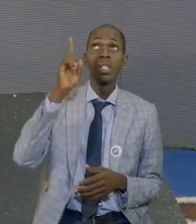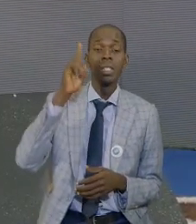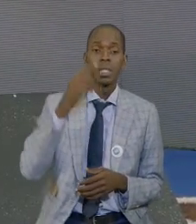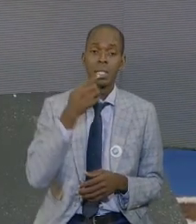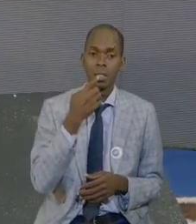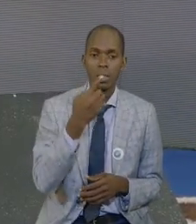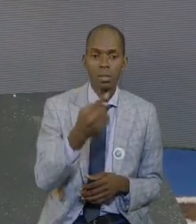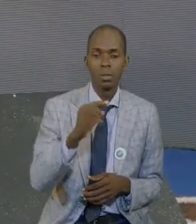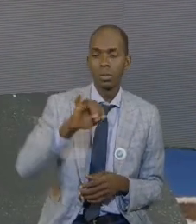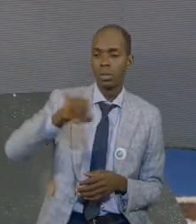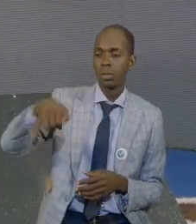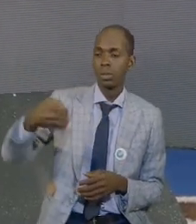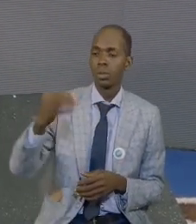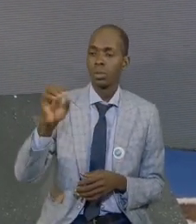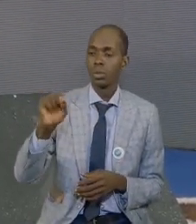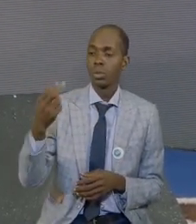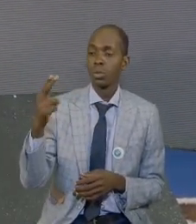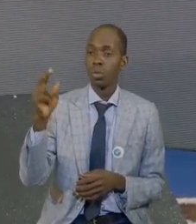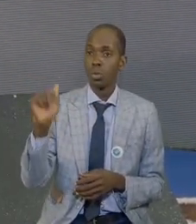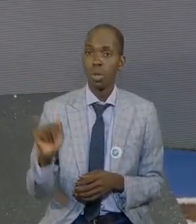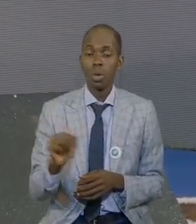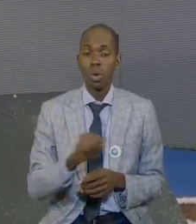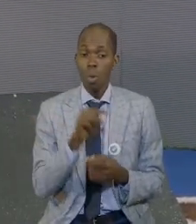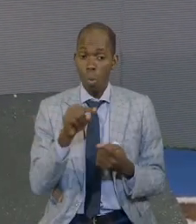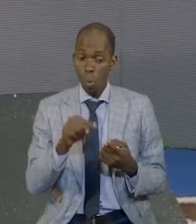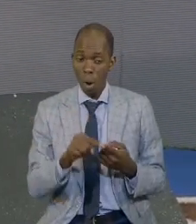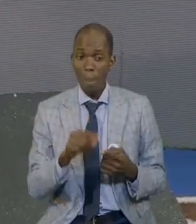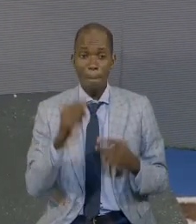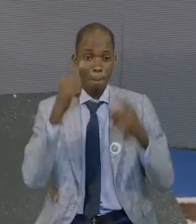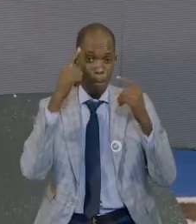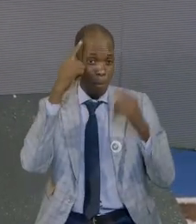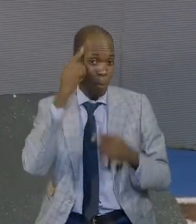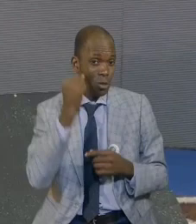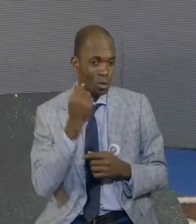um Joshua while Moses was still alive